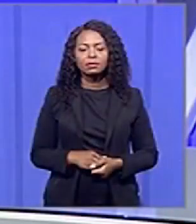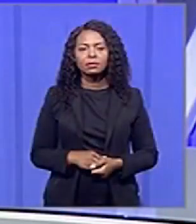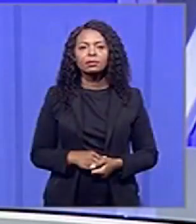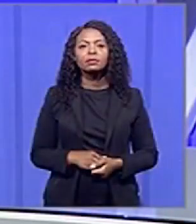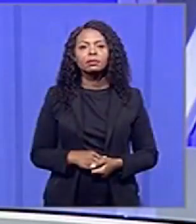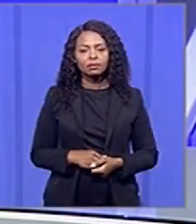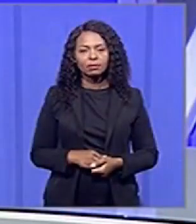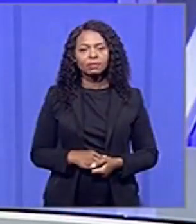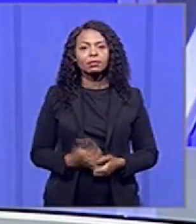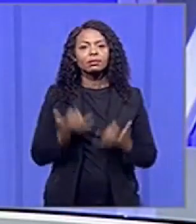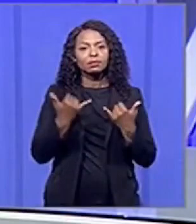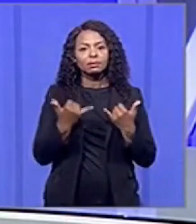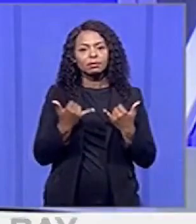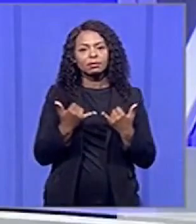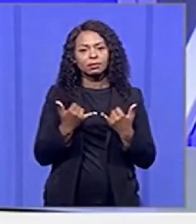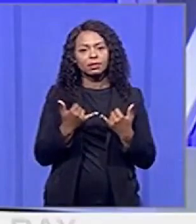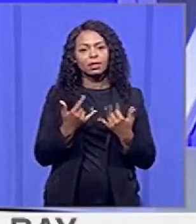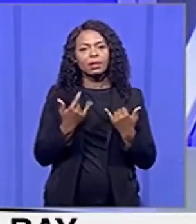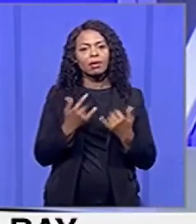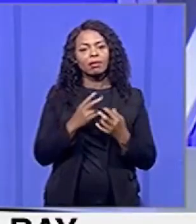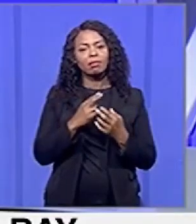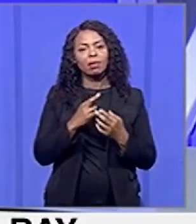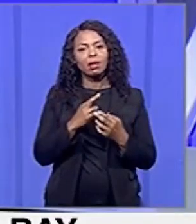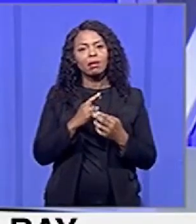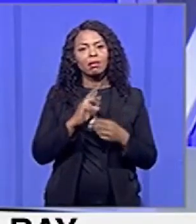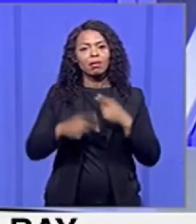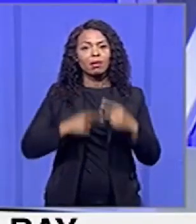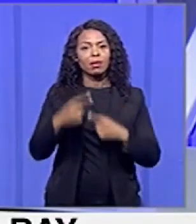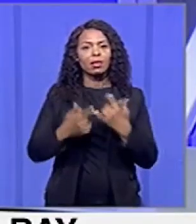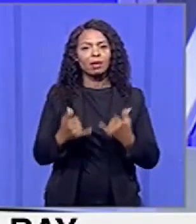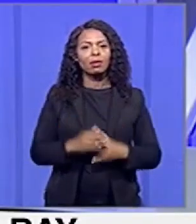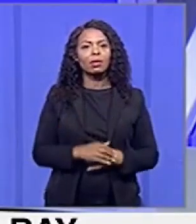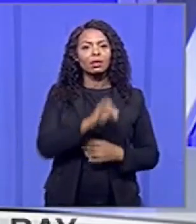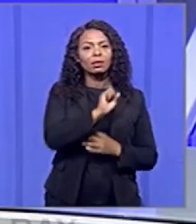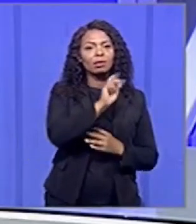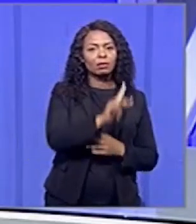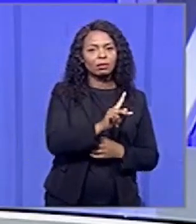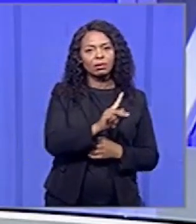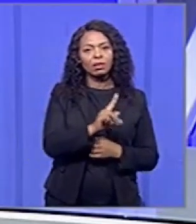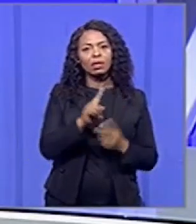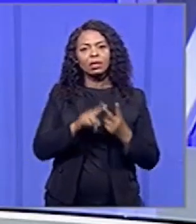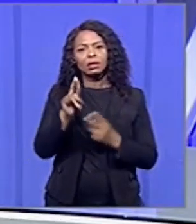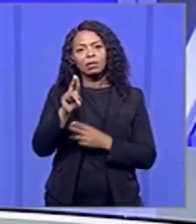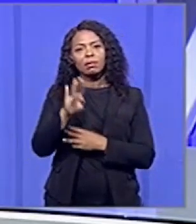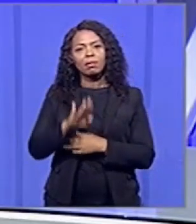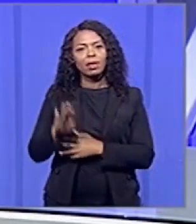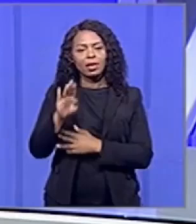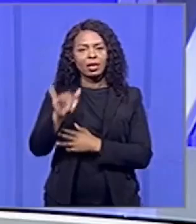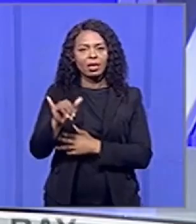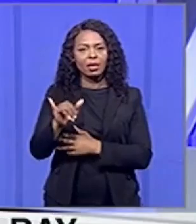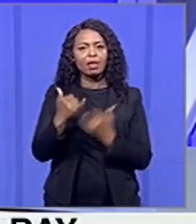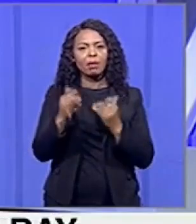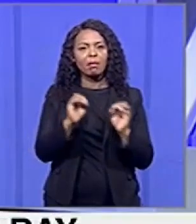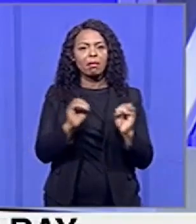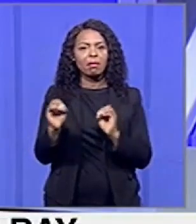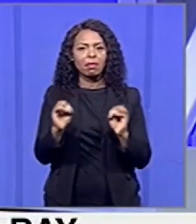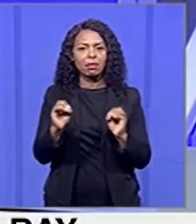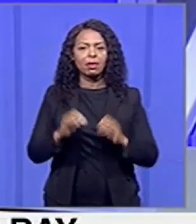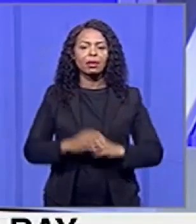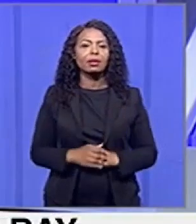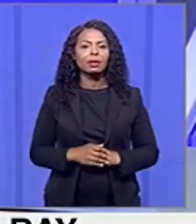ga bjala papadi le go makhutlong magarang ga sekhukhune United le Richards Bay ka lepatlong la Peter Mokaba dino e sa le fela go